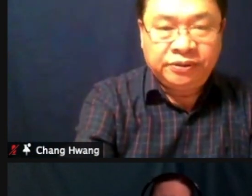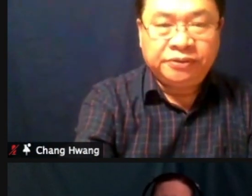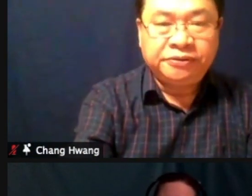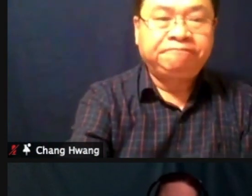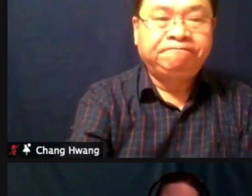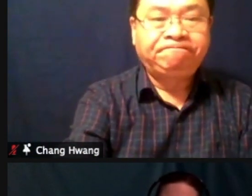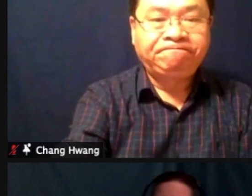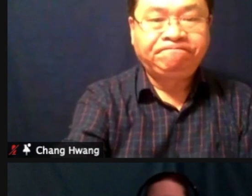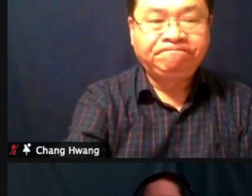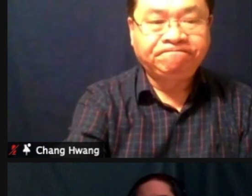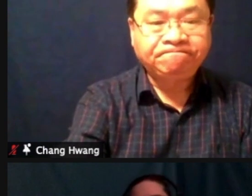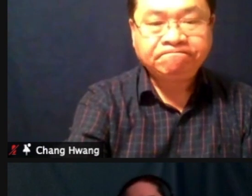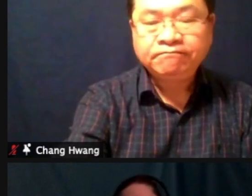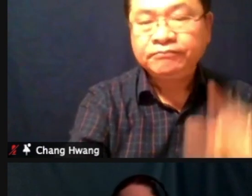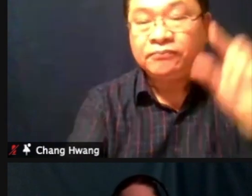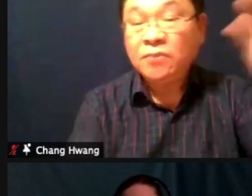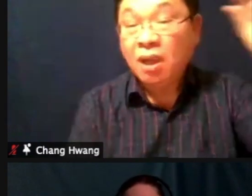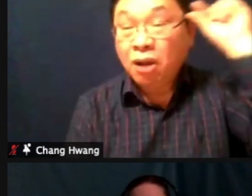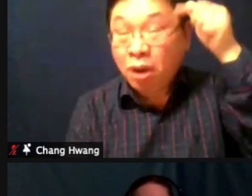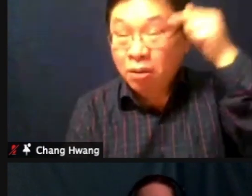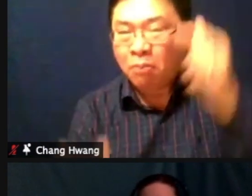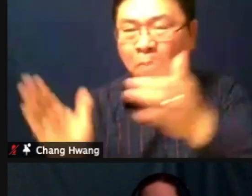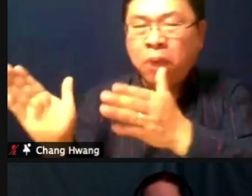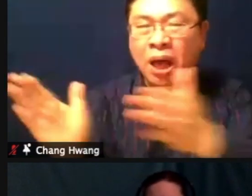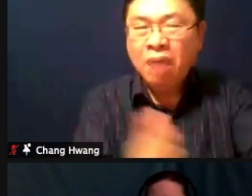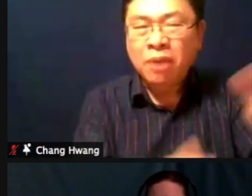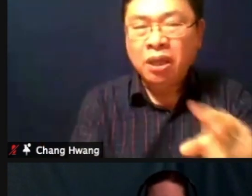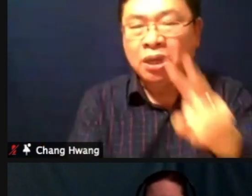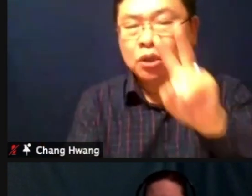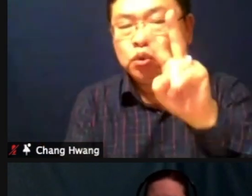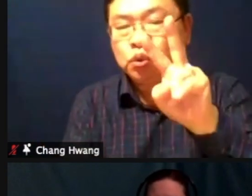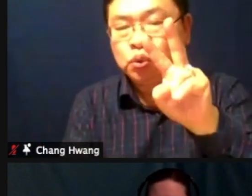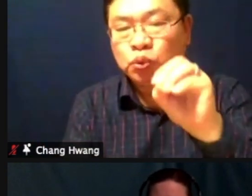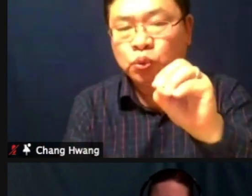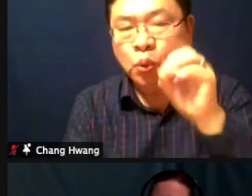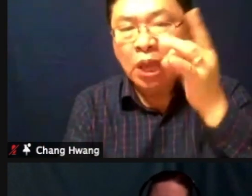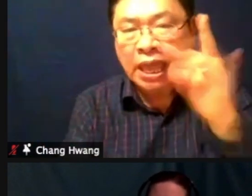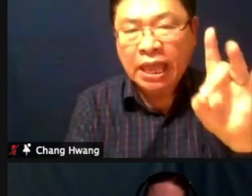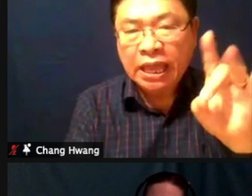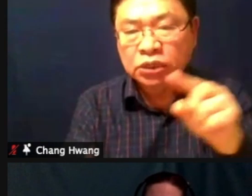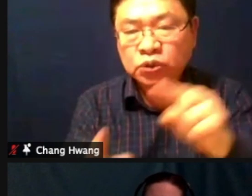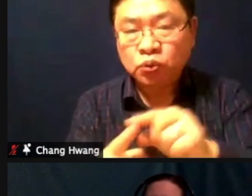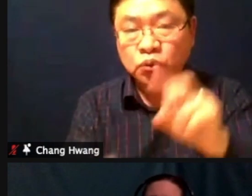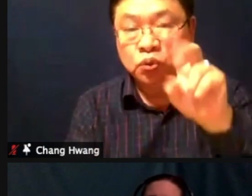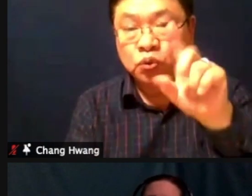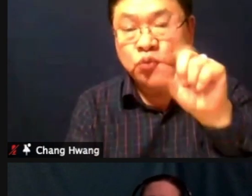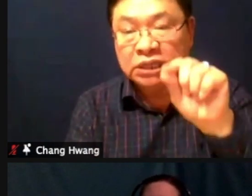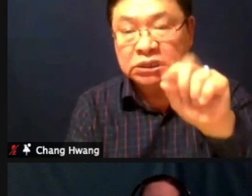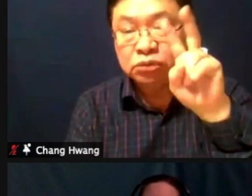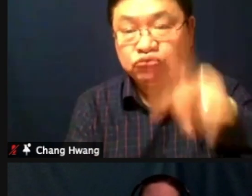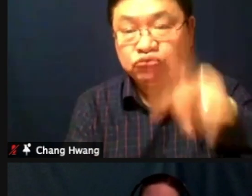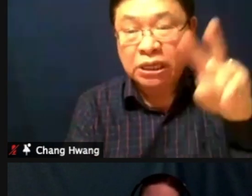When we're talking about sign language translation to a spoken language, it's not a word-to-word equivalent.